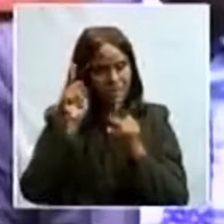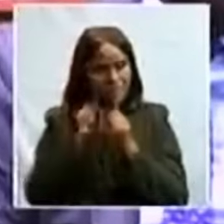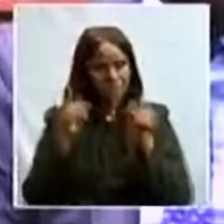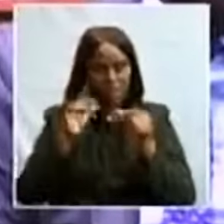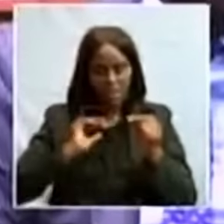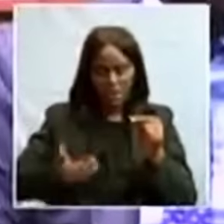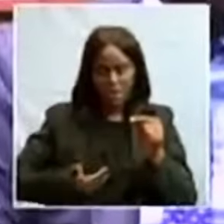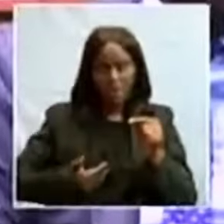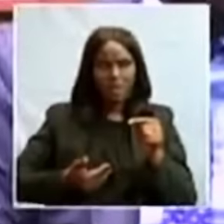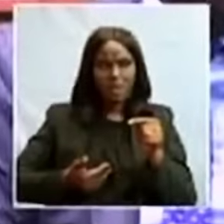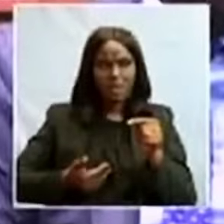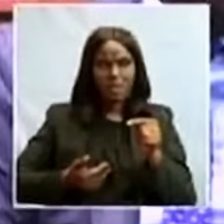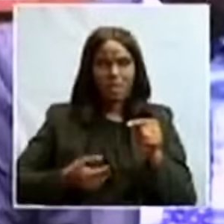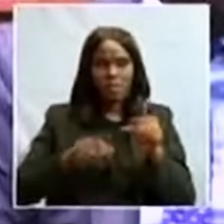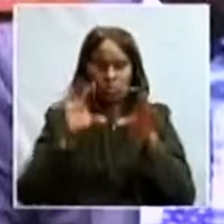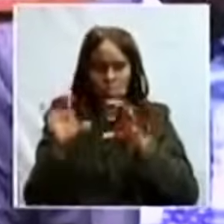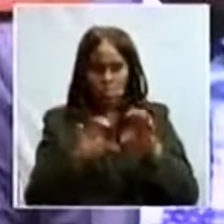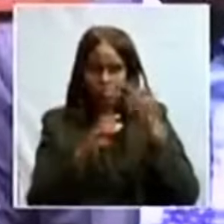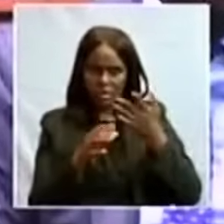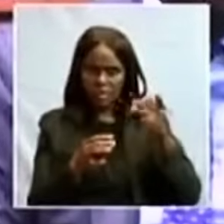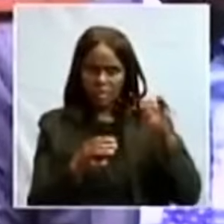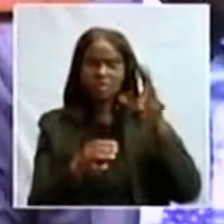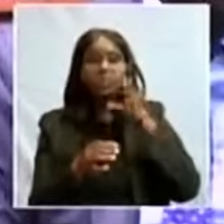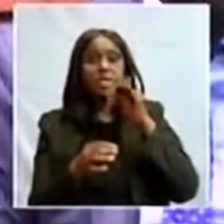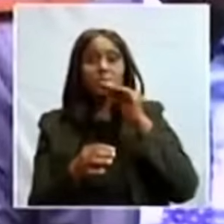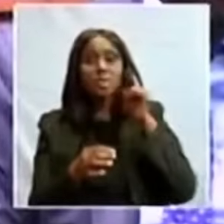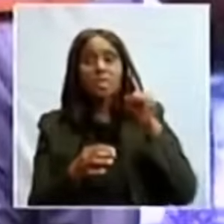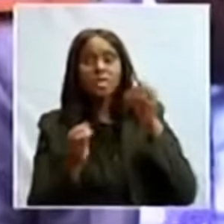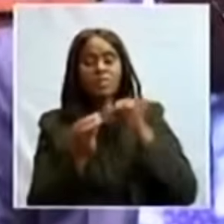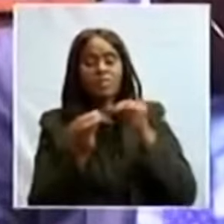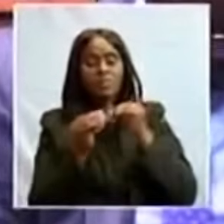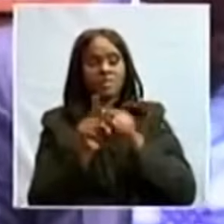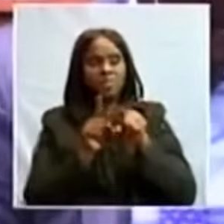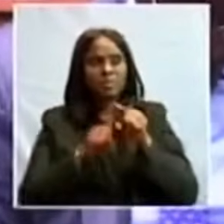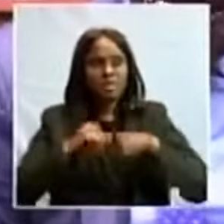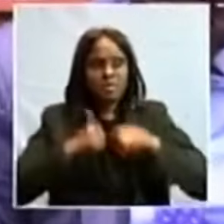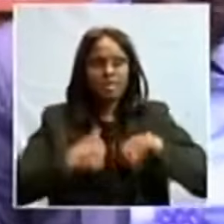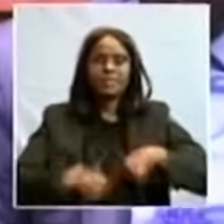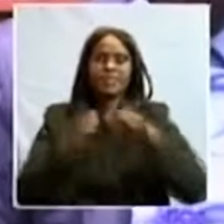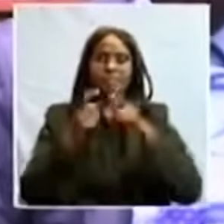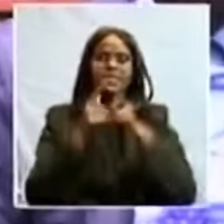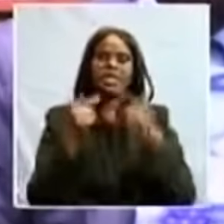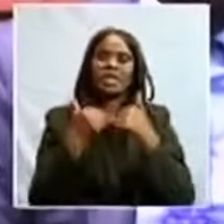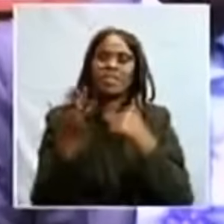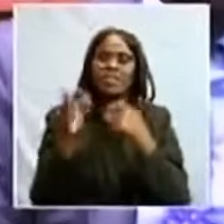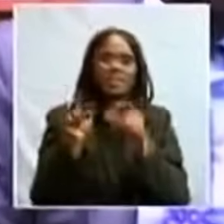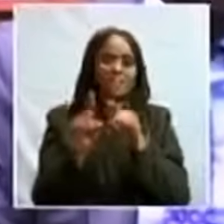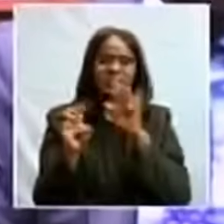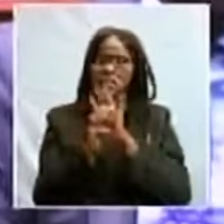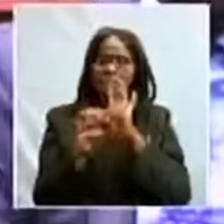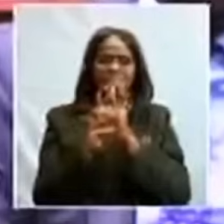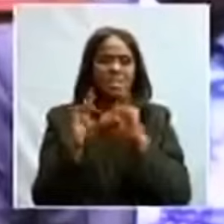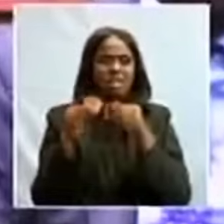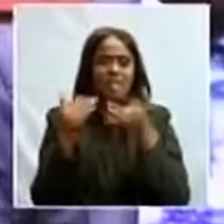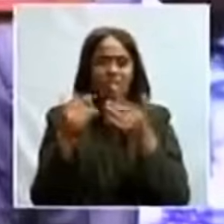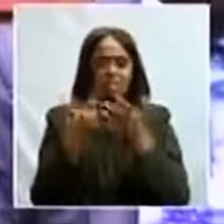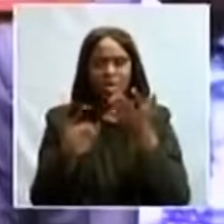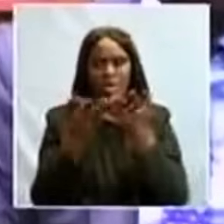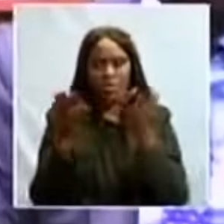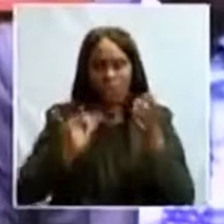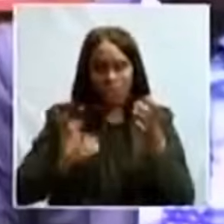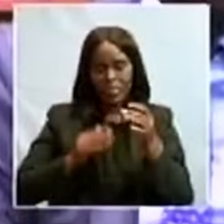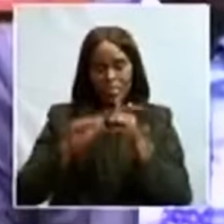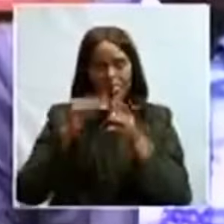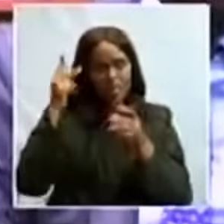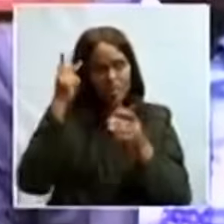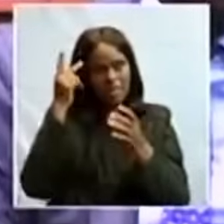women come on, to do things that were predominantly done by men, we face a lot of challenges. Examples can be given where women in politics,